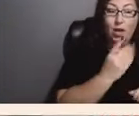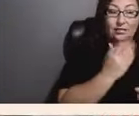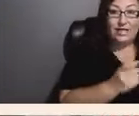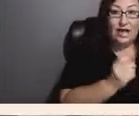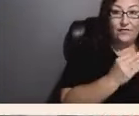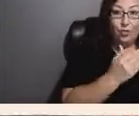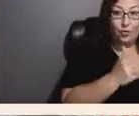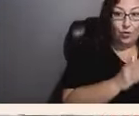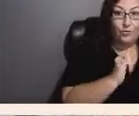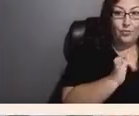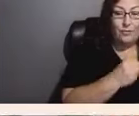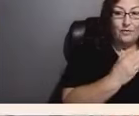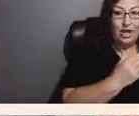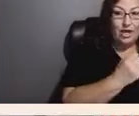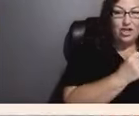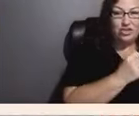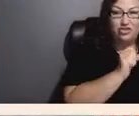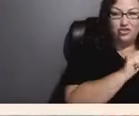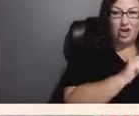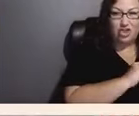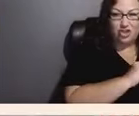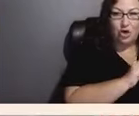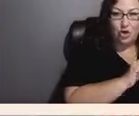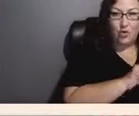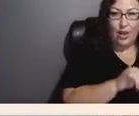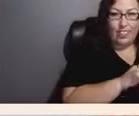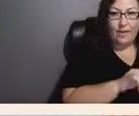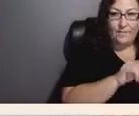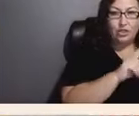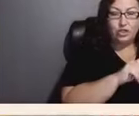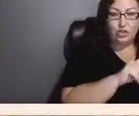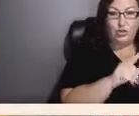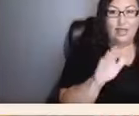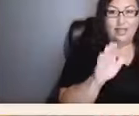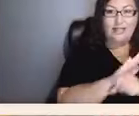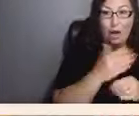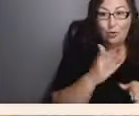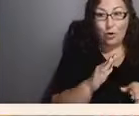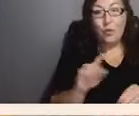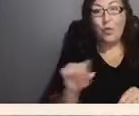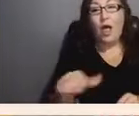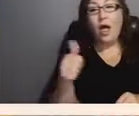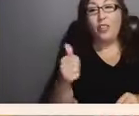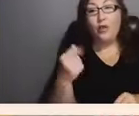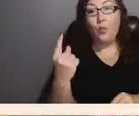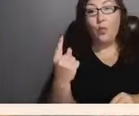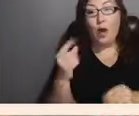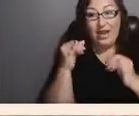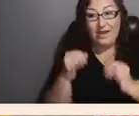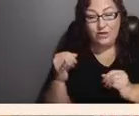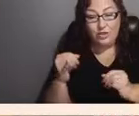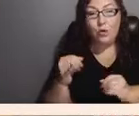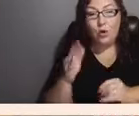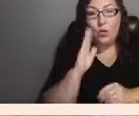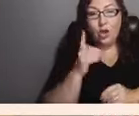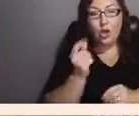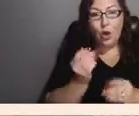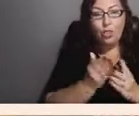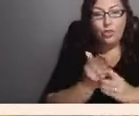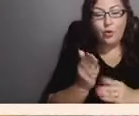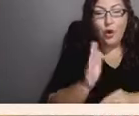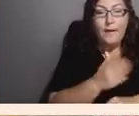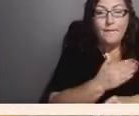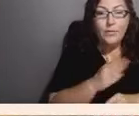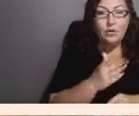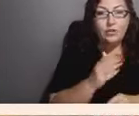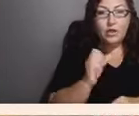structured rhythm to the entire room, while one individual at a time would go through a musical obstacle